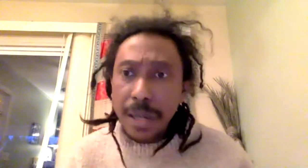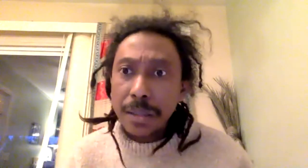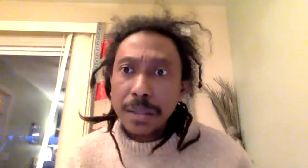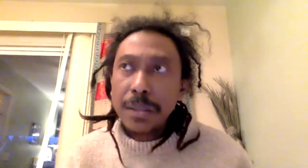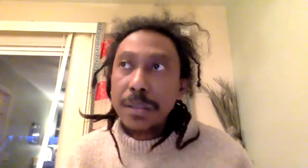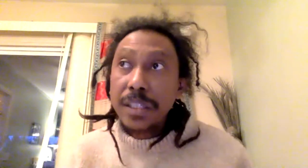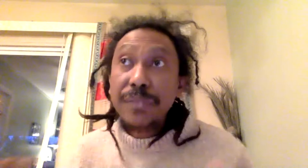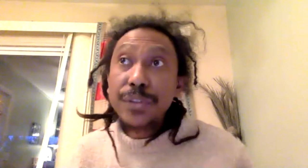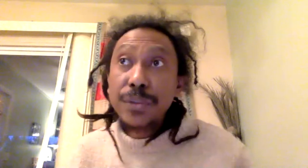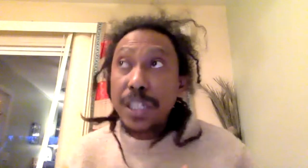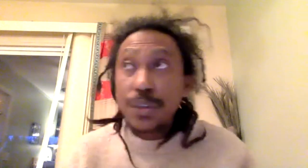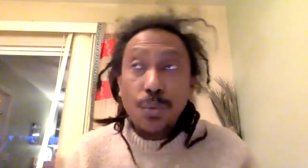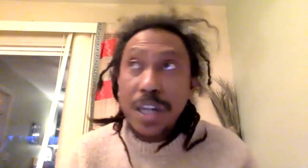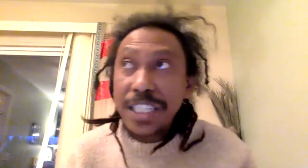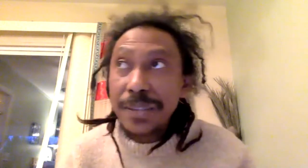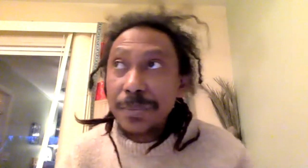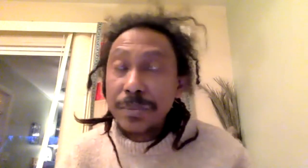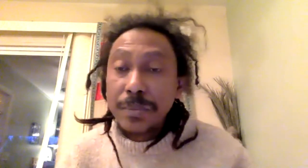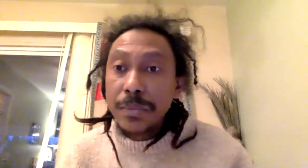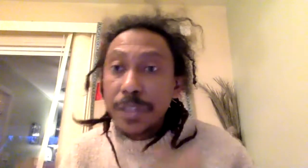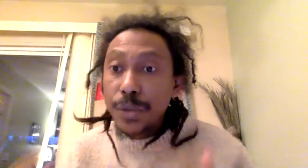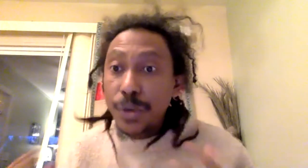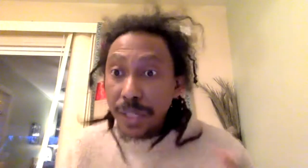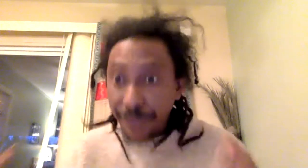there, even you just watching,